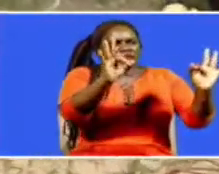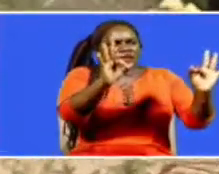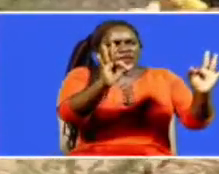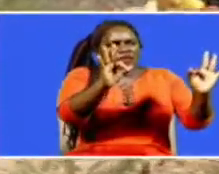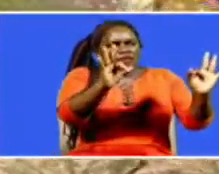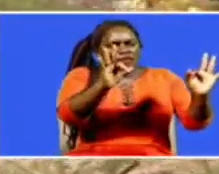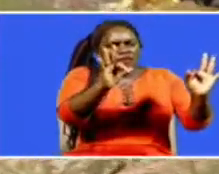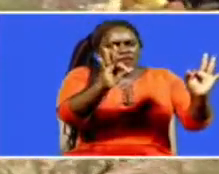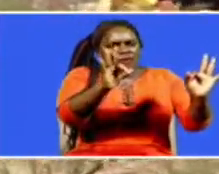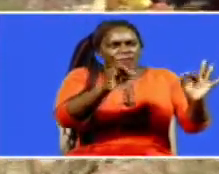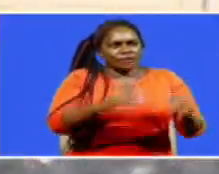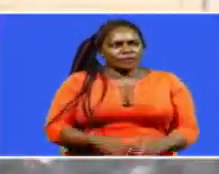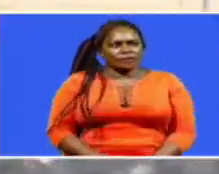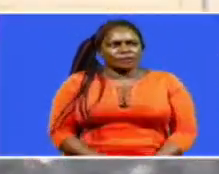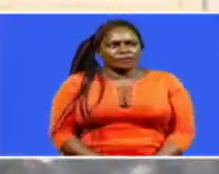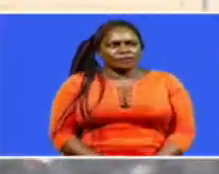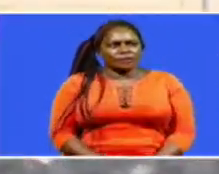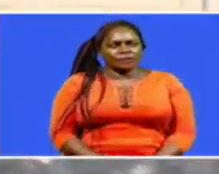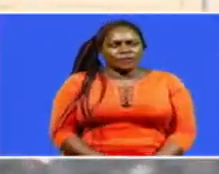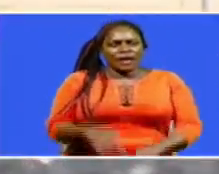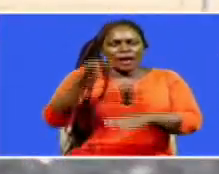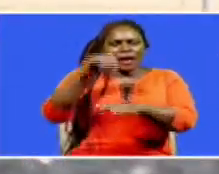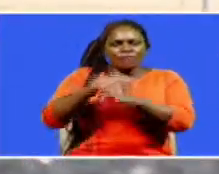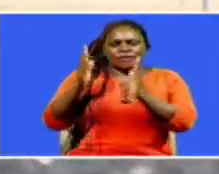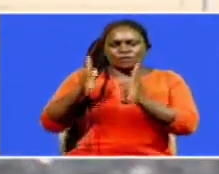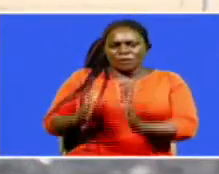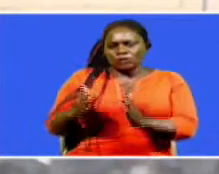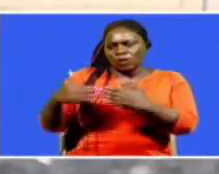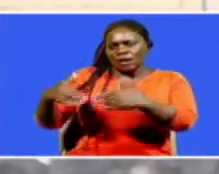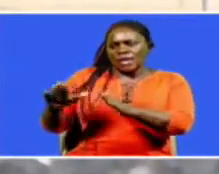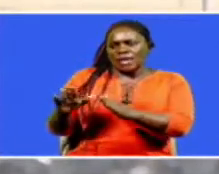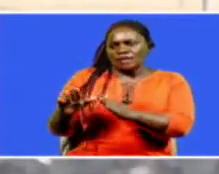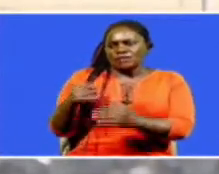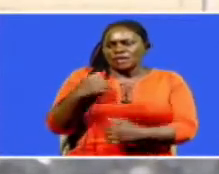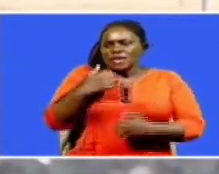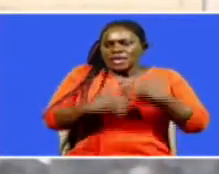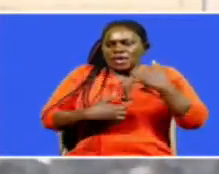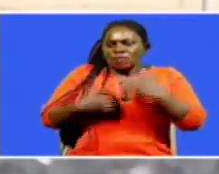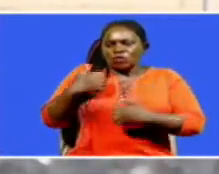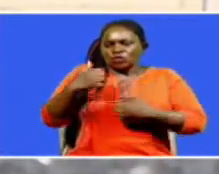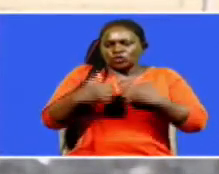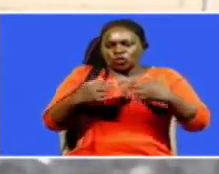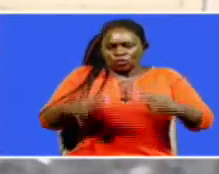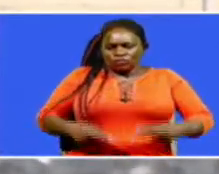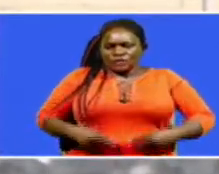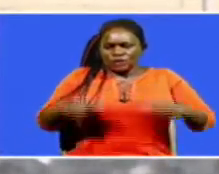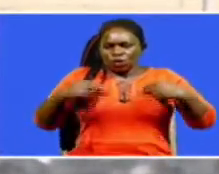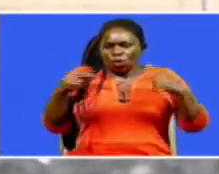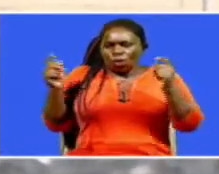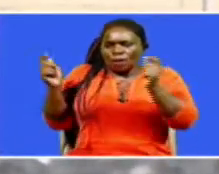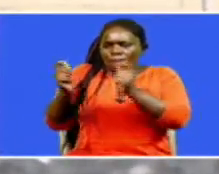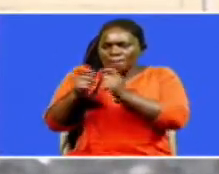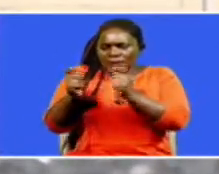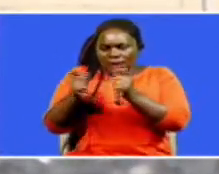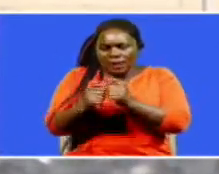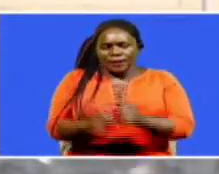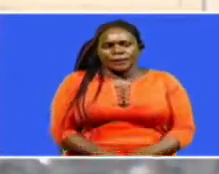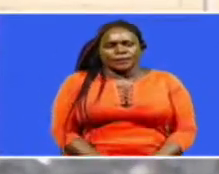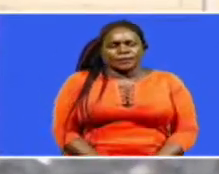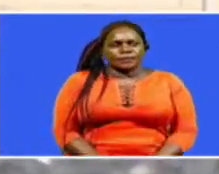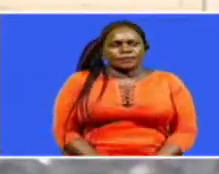cleansed, and with his head held high. The victim is left enduring emotional and sometimes physical pain. Masala